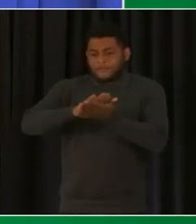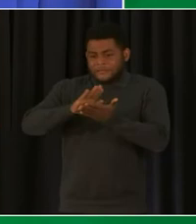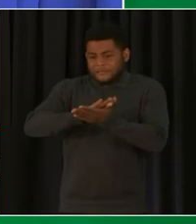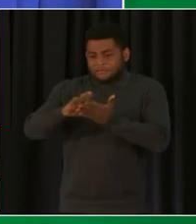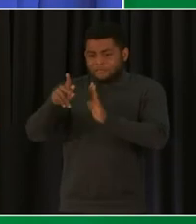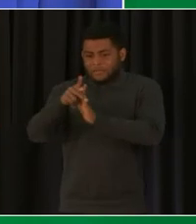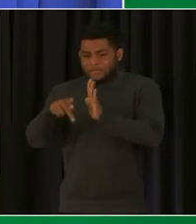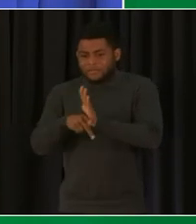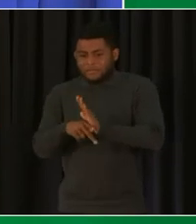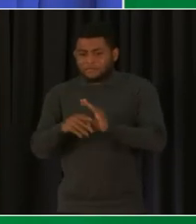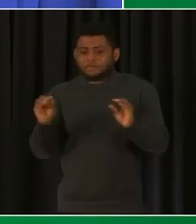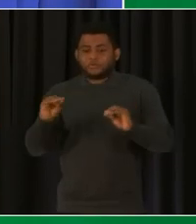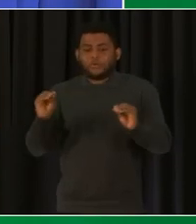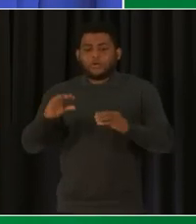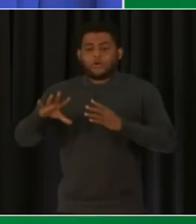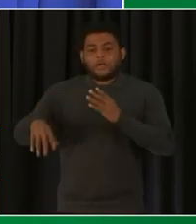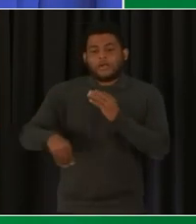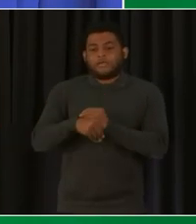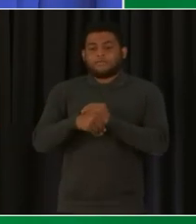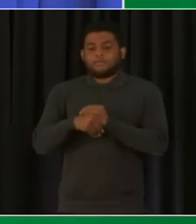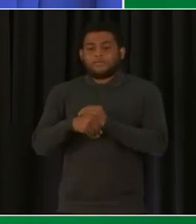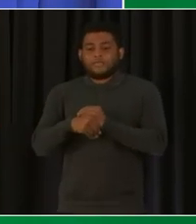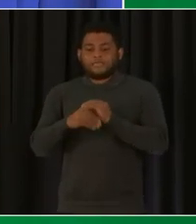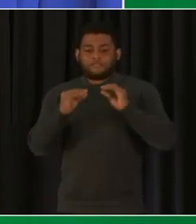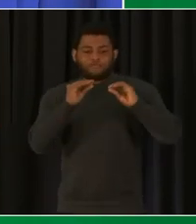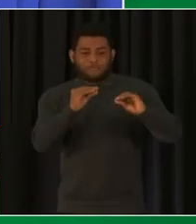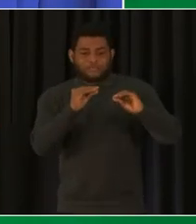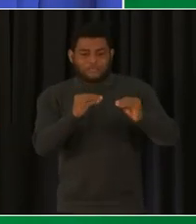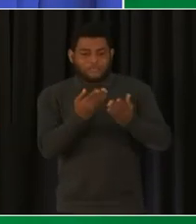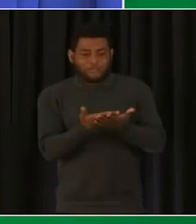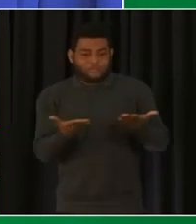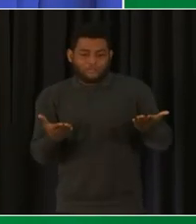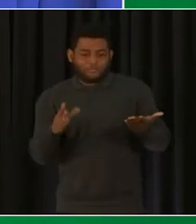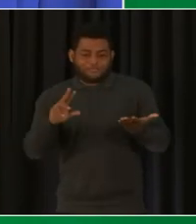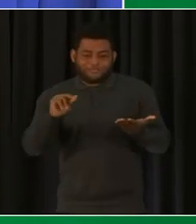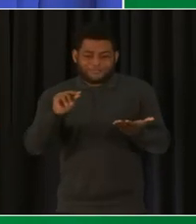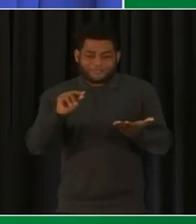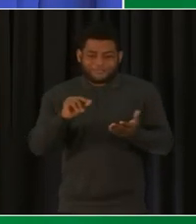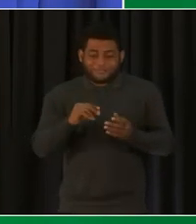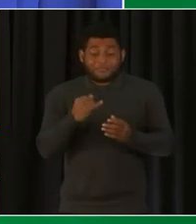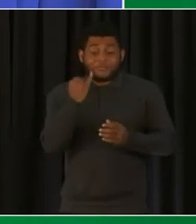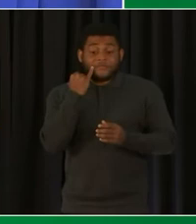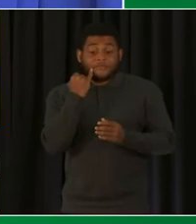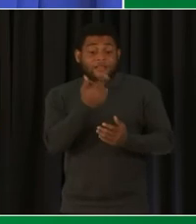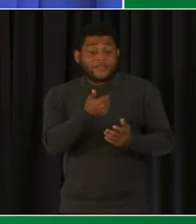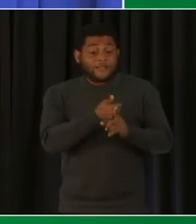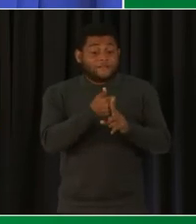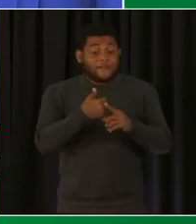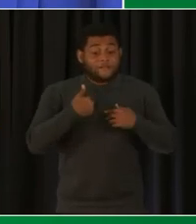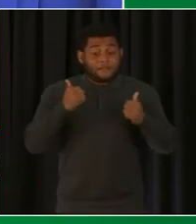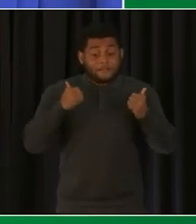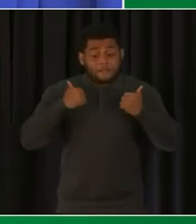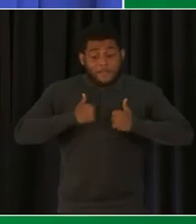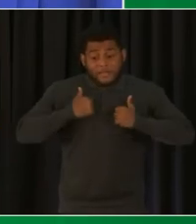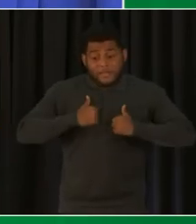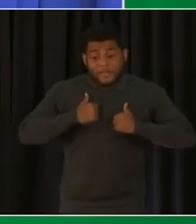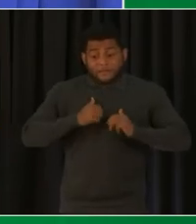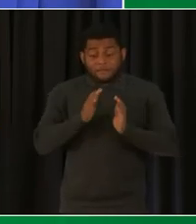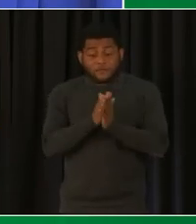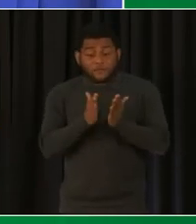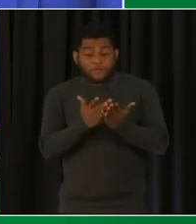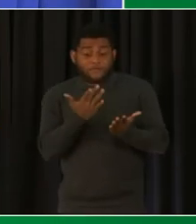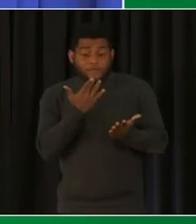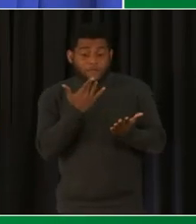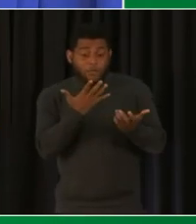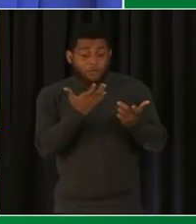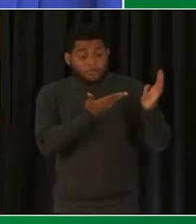not like extra instructional materials there. But young people are able to bring, if they have a book bag, a book they'd like to read,